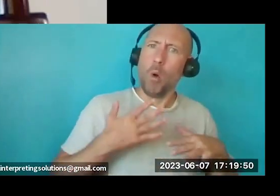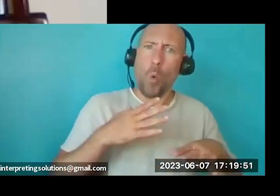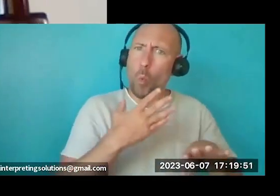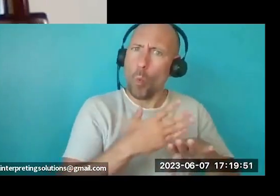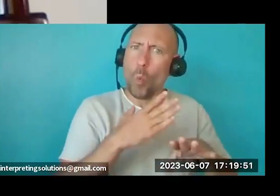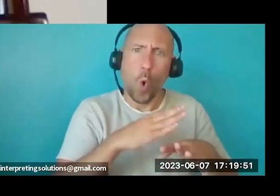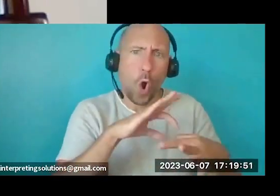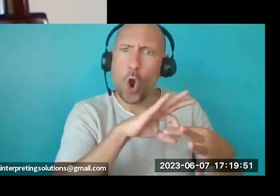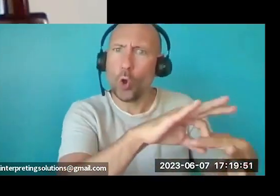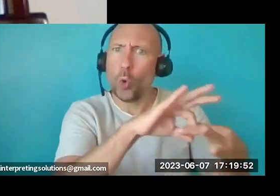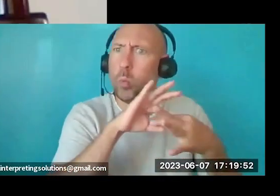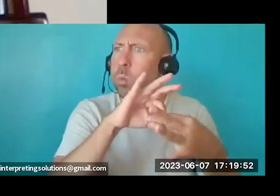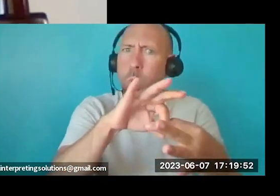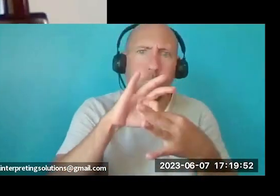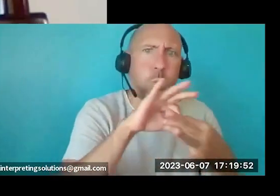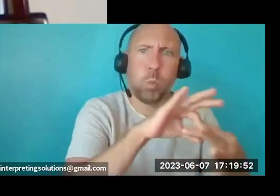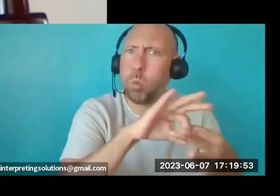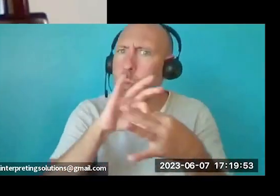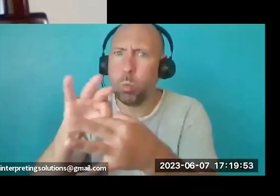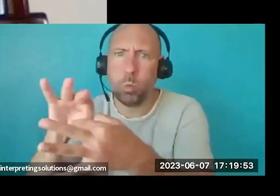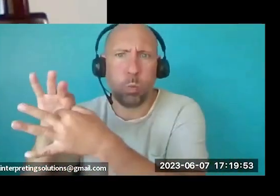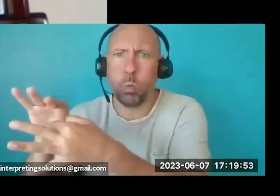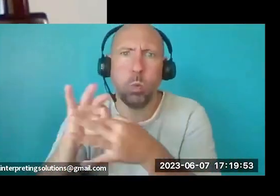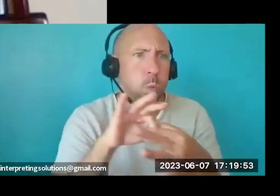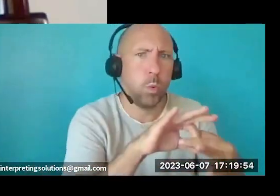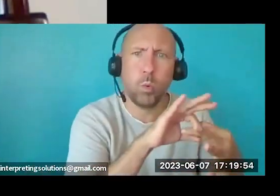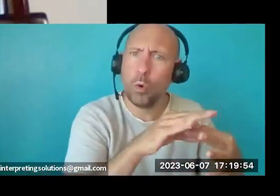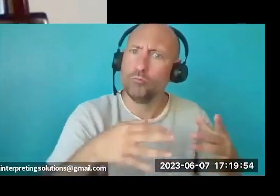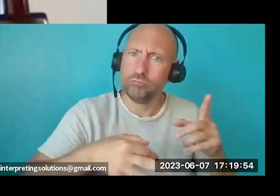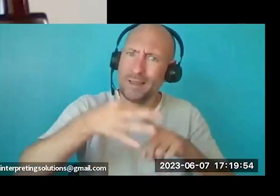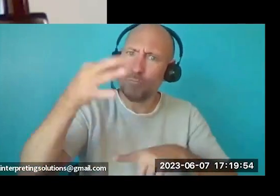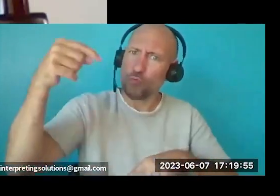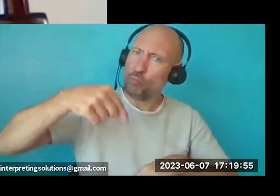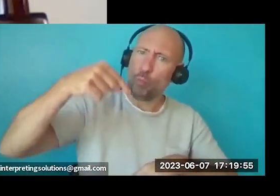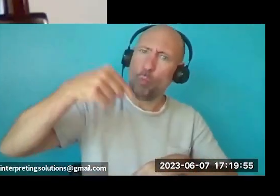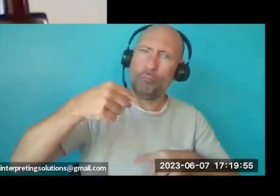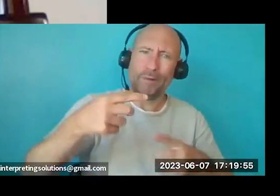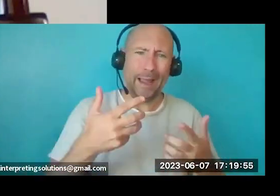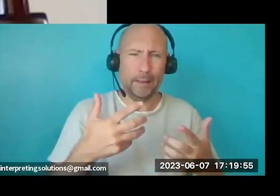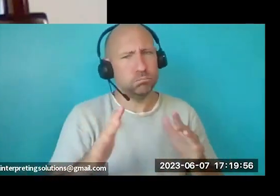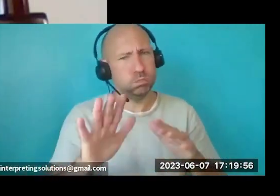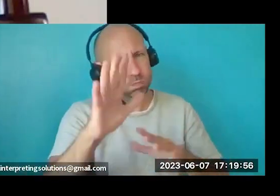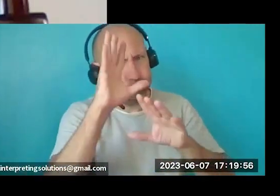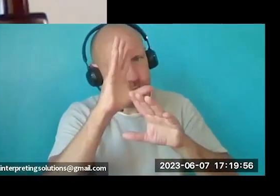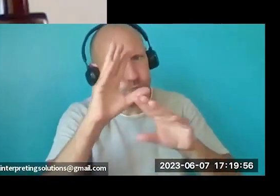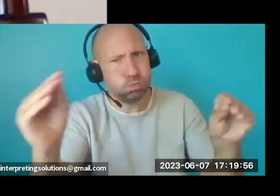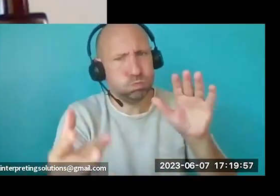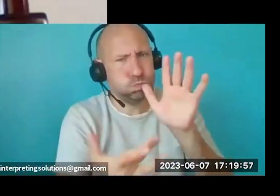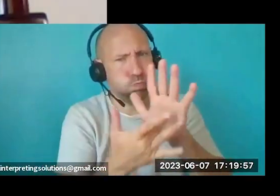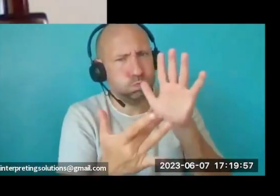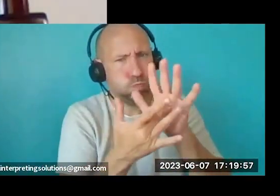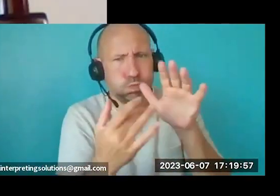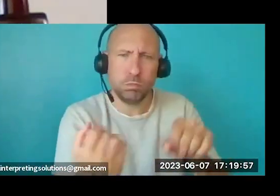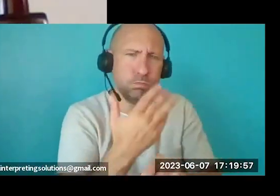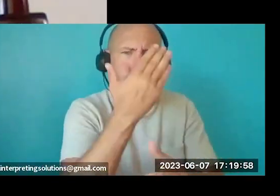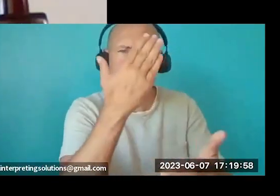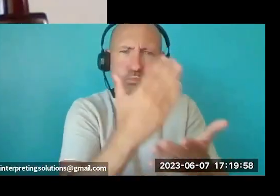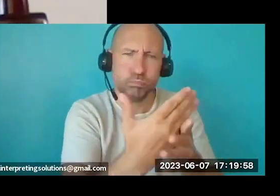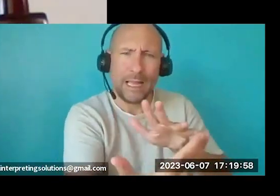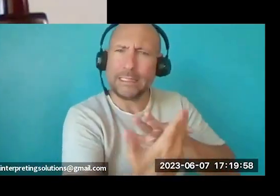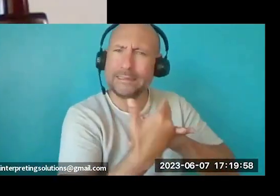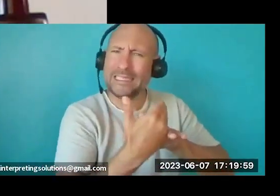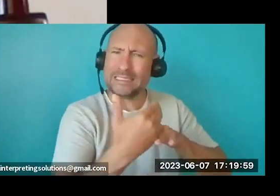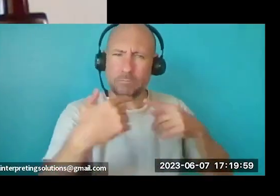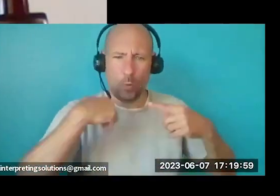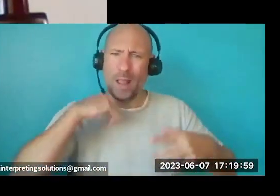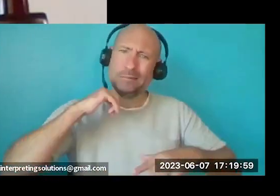as much as possible to make sure that people understand how important accessibility is within